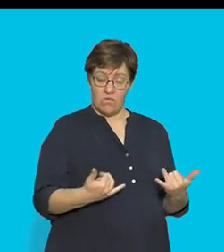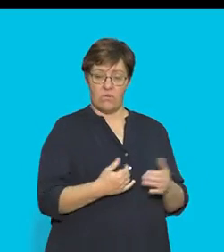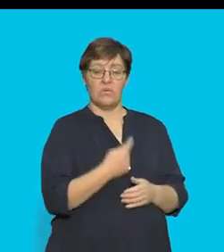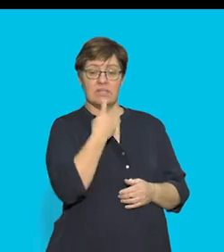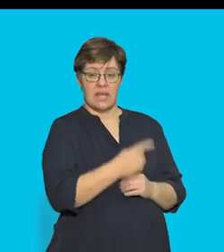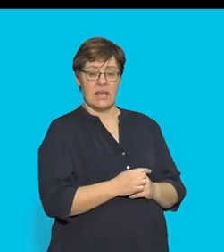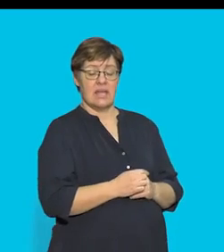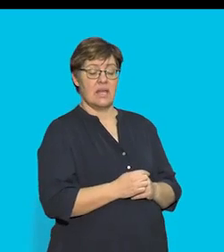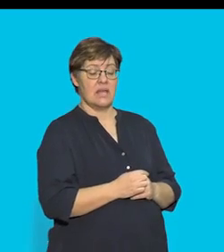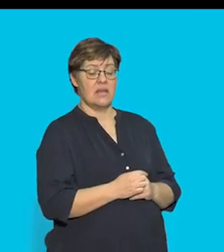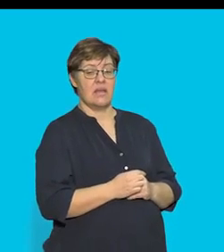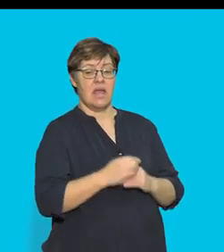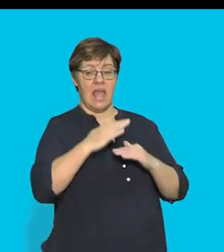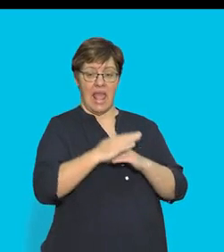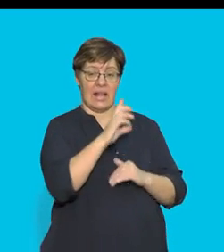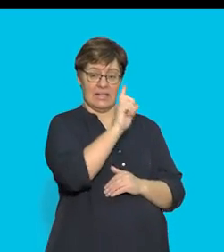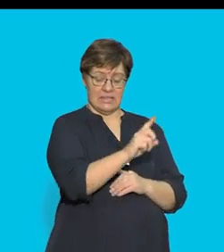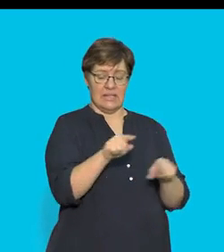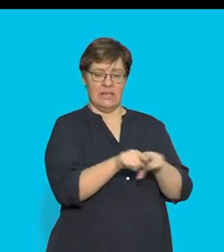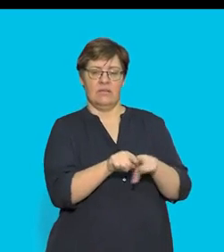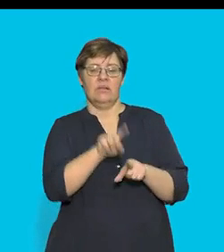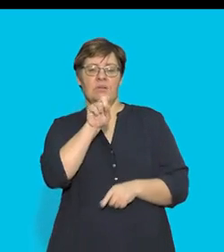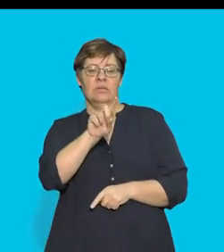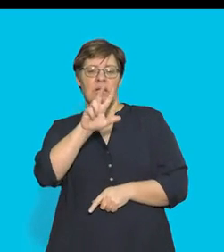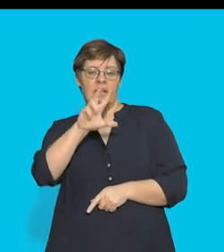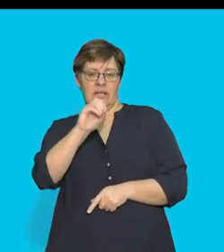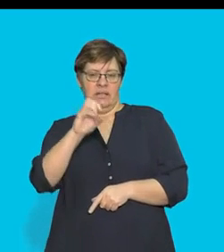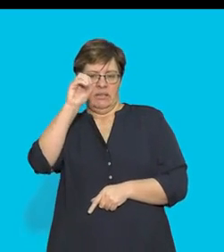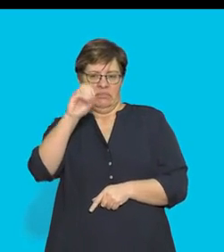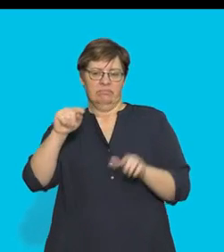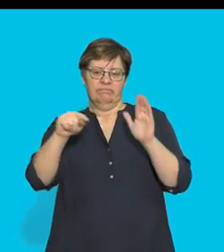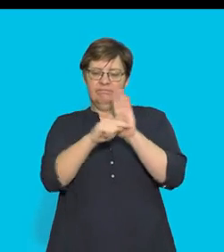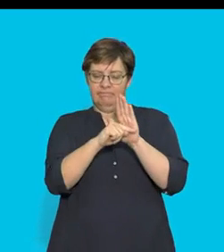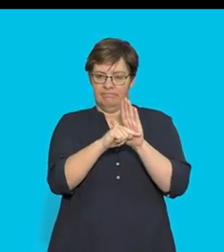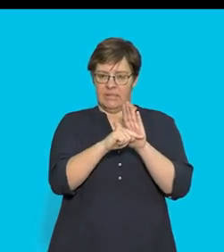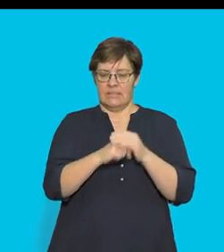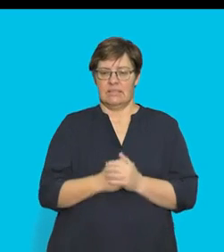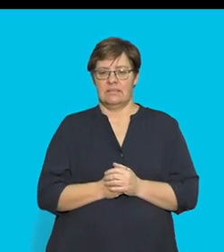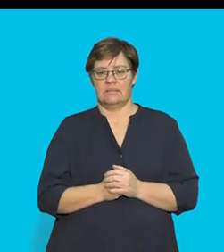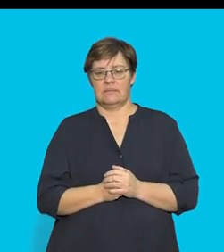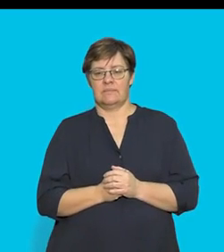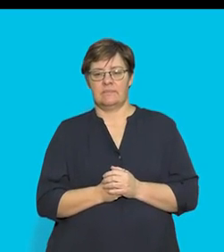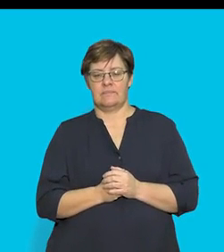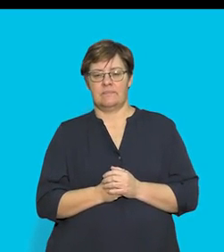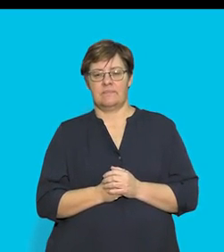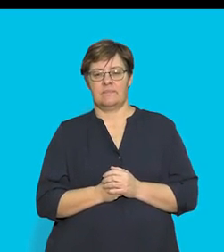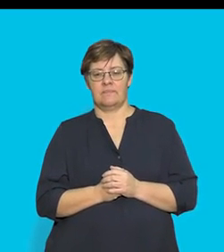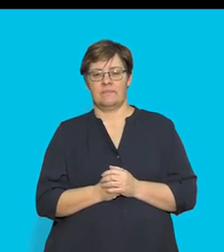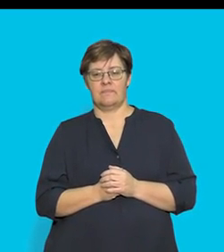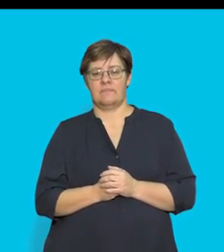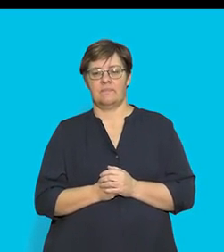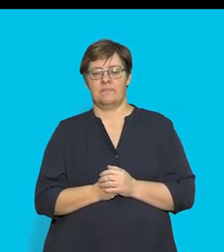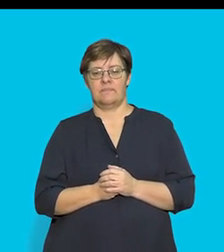find our angles like we said. So D will equal to this angle here, will equal to 180 minus